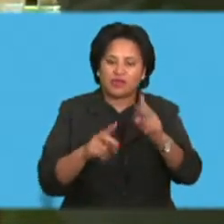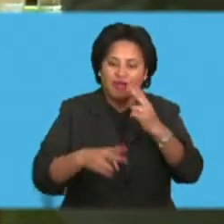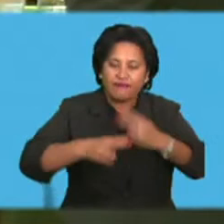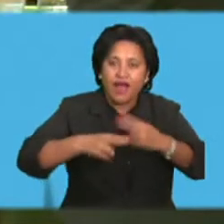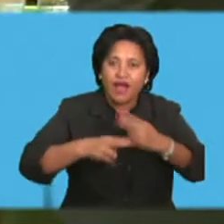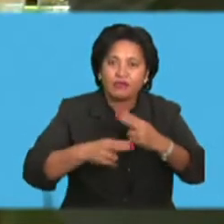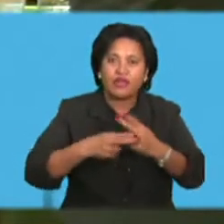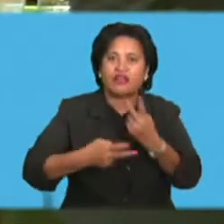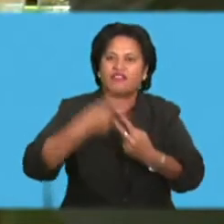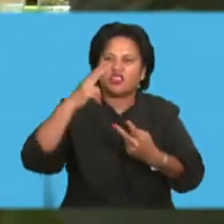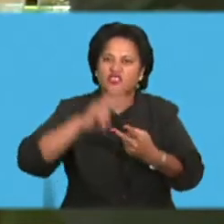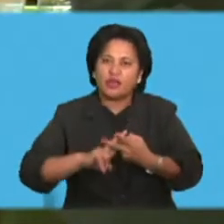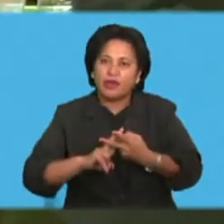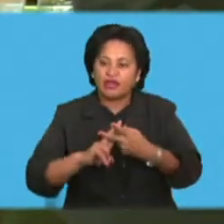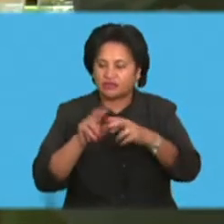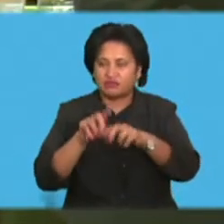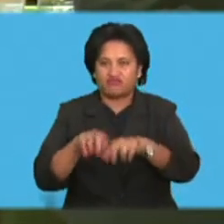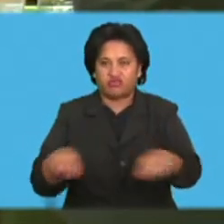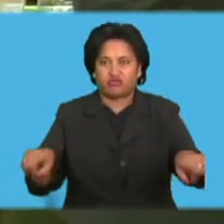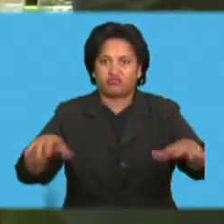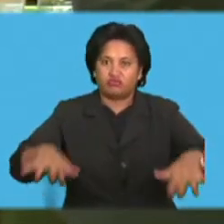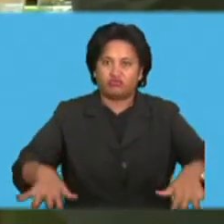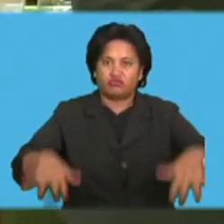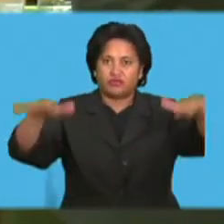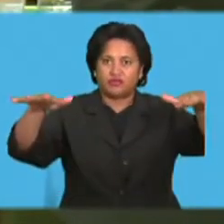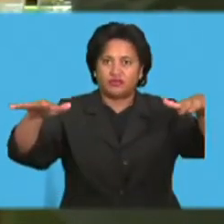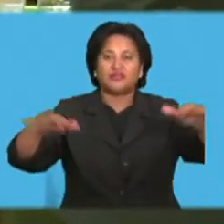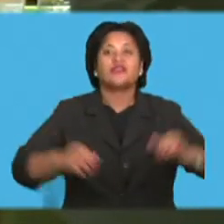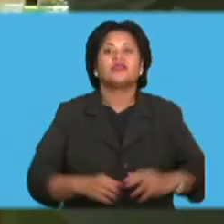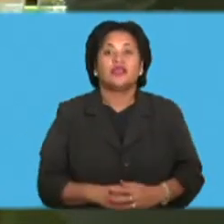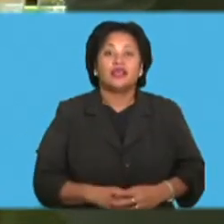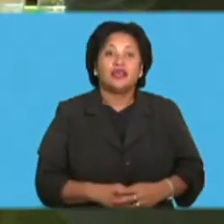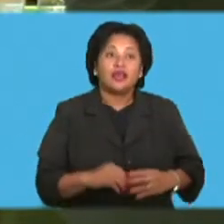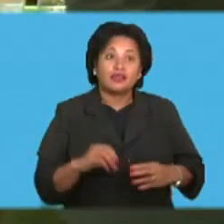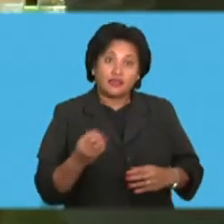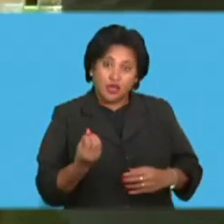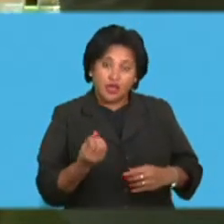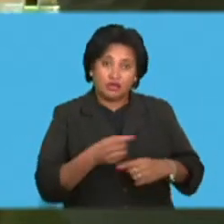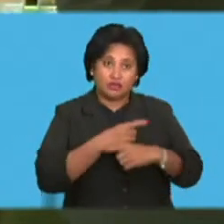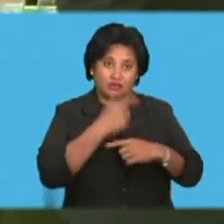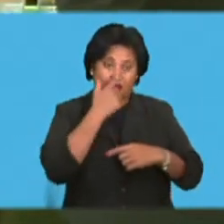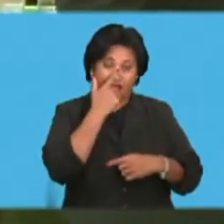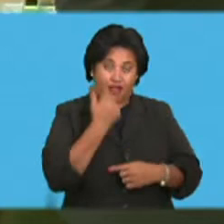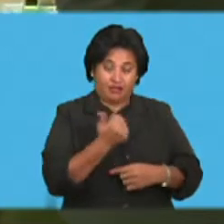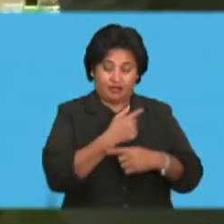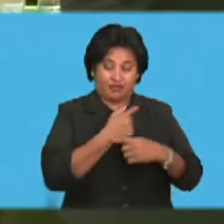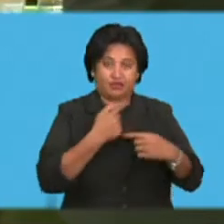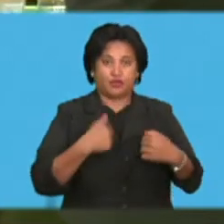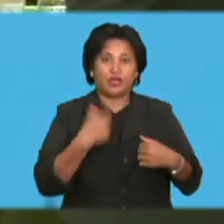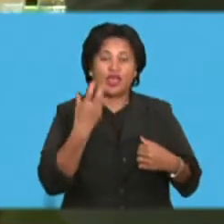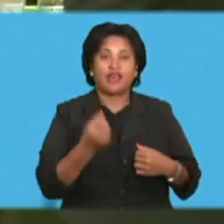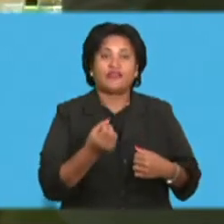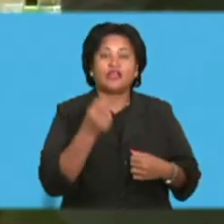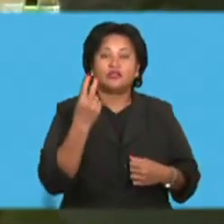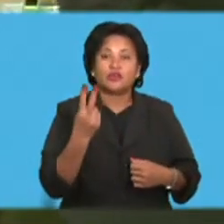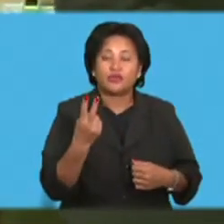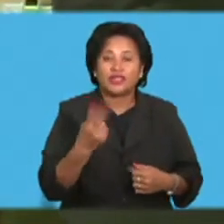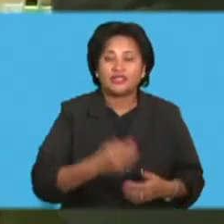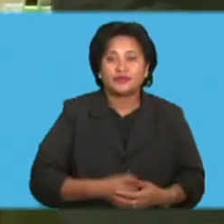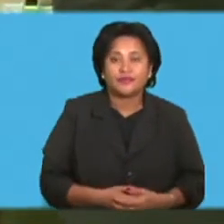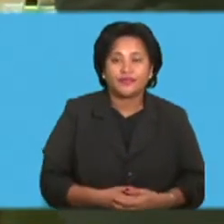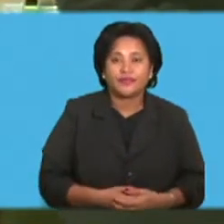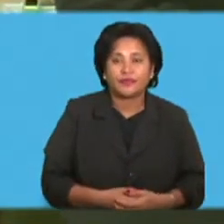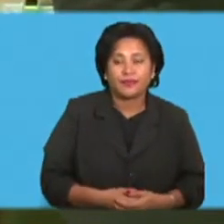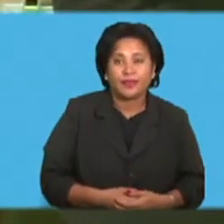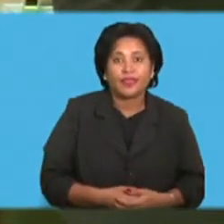areas. So, Madam Speaker, we were lucky to have two dredges with us,